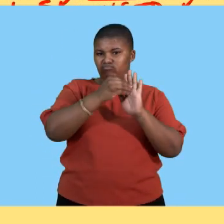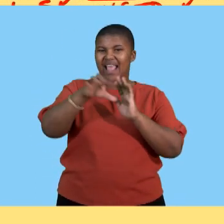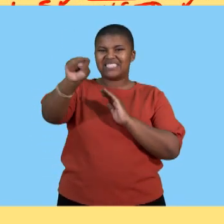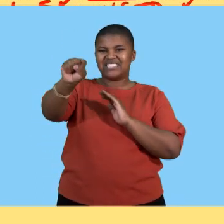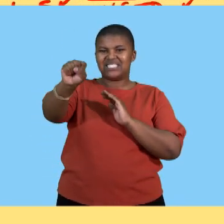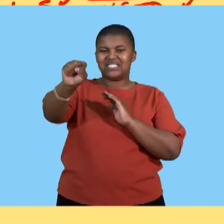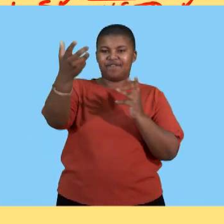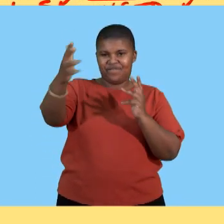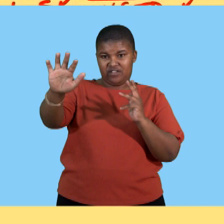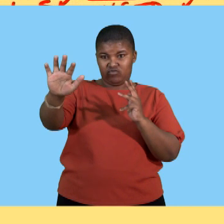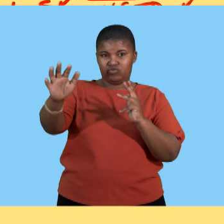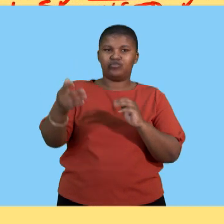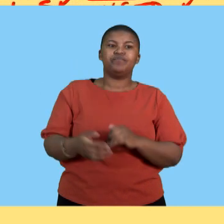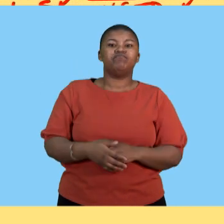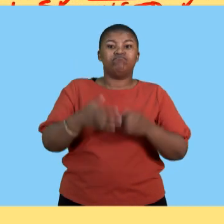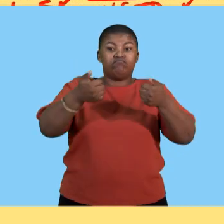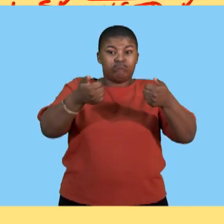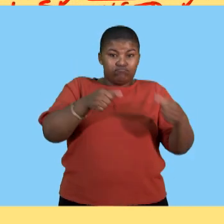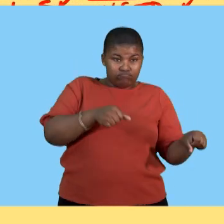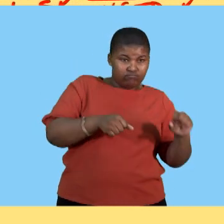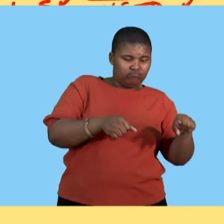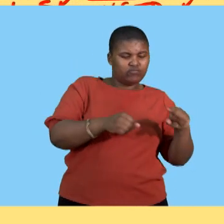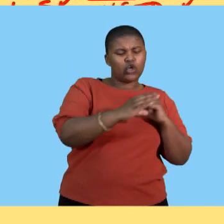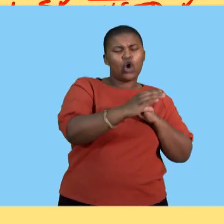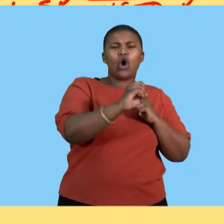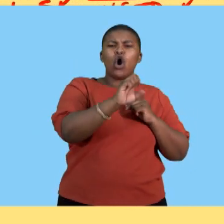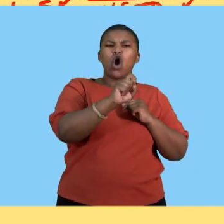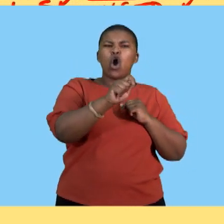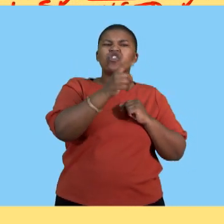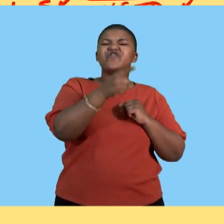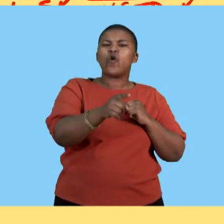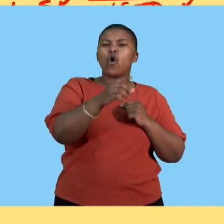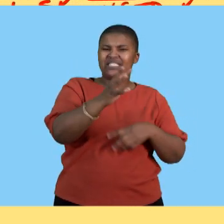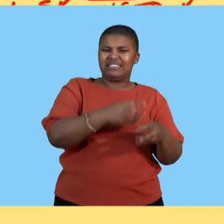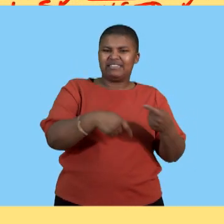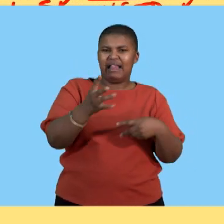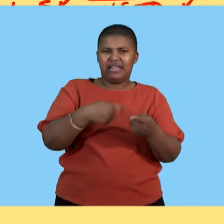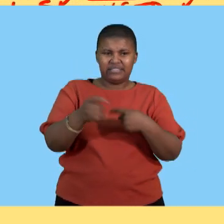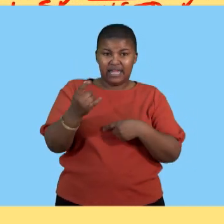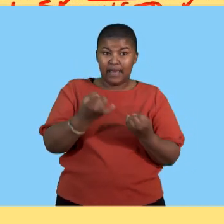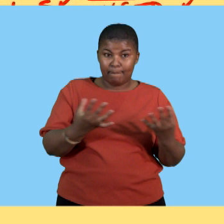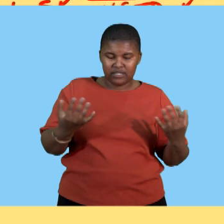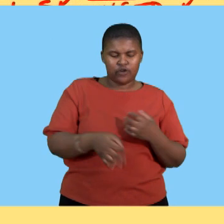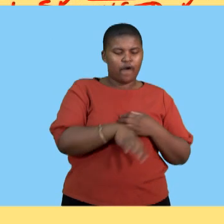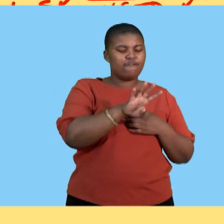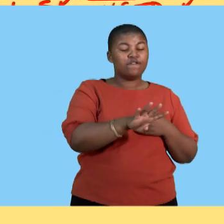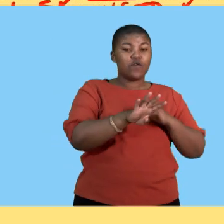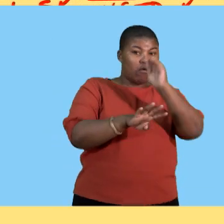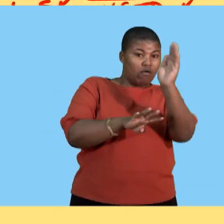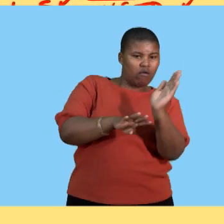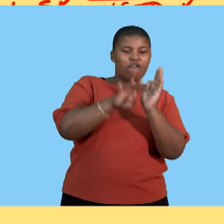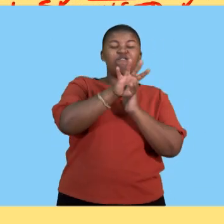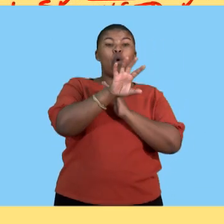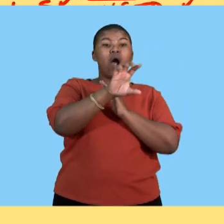one. And then I come to my cost of sales and I say 400,000 is the amount in the list